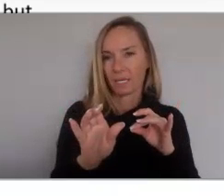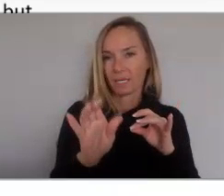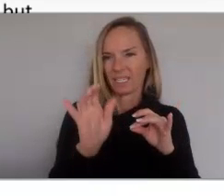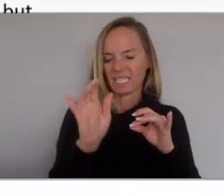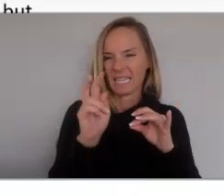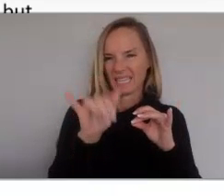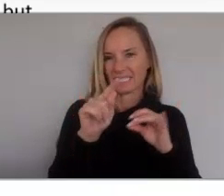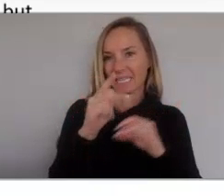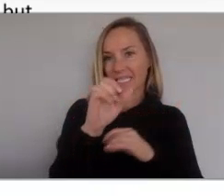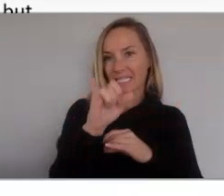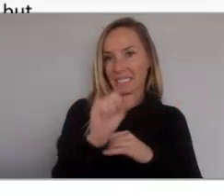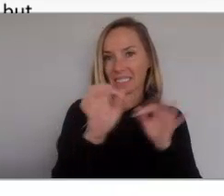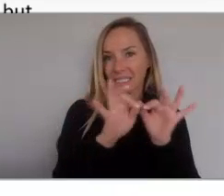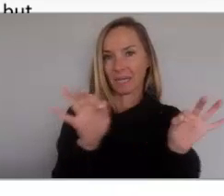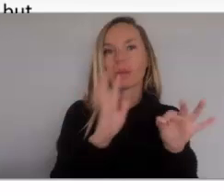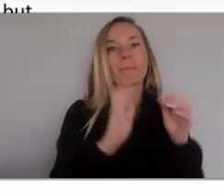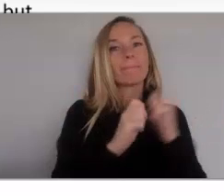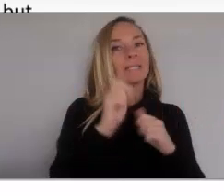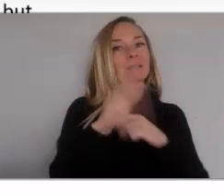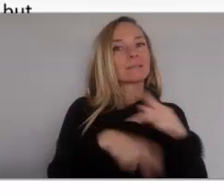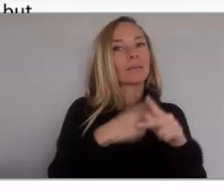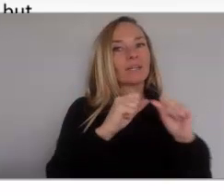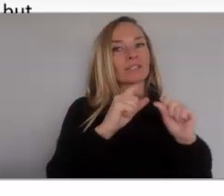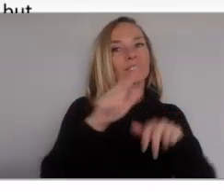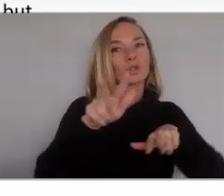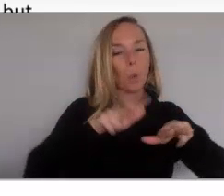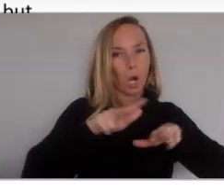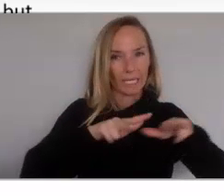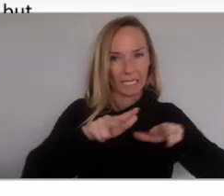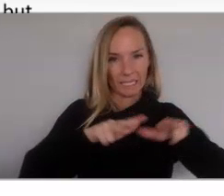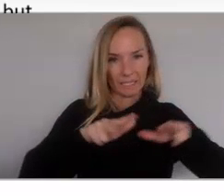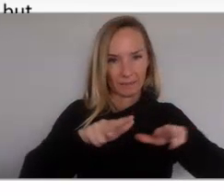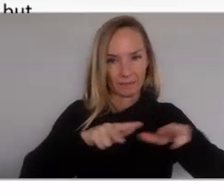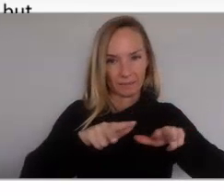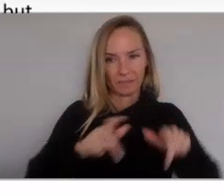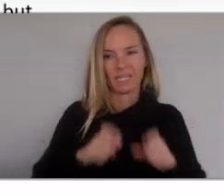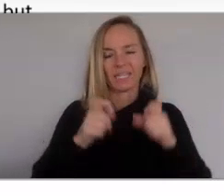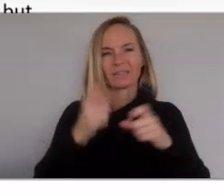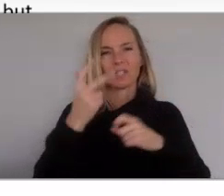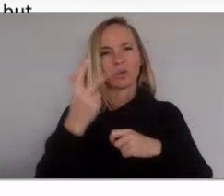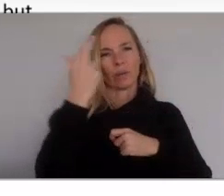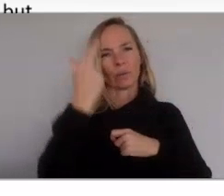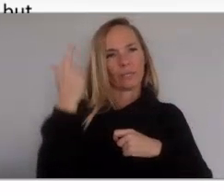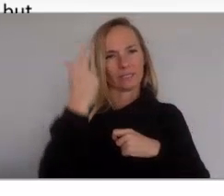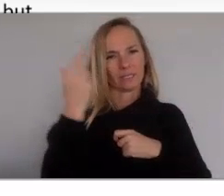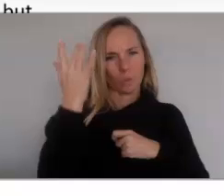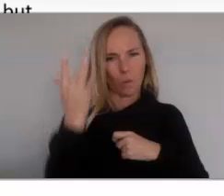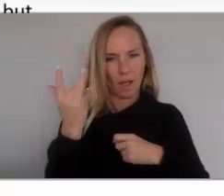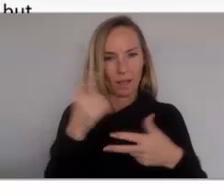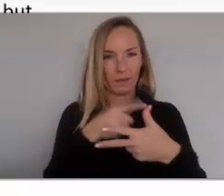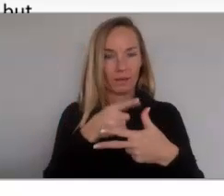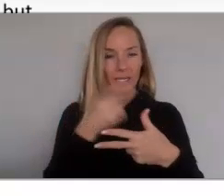is that the best type of exercise is walking. The thesis statement also gives 3 reasons for your main